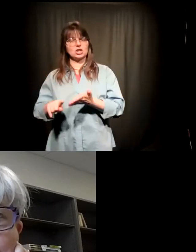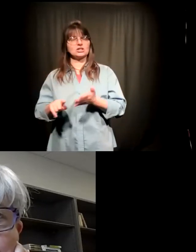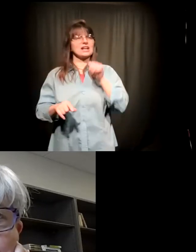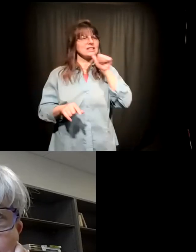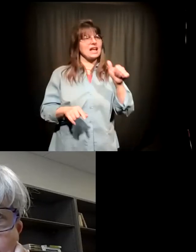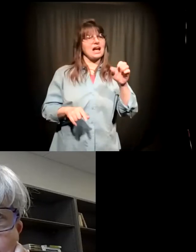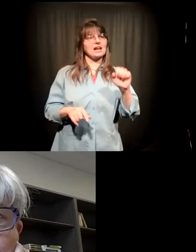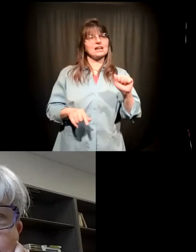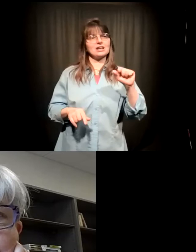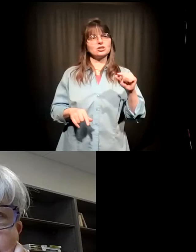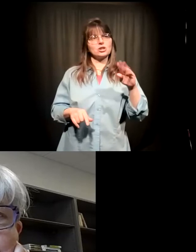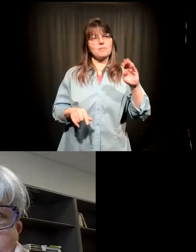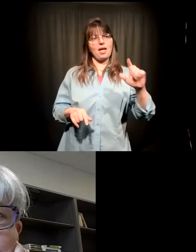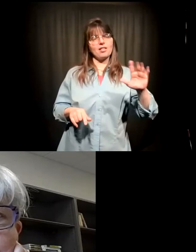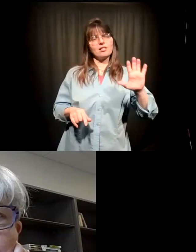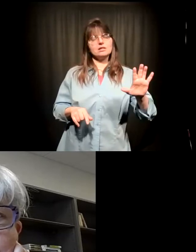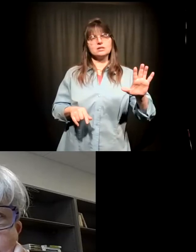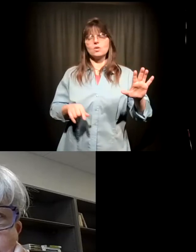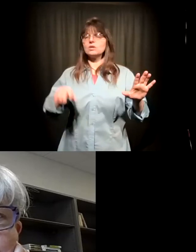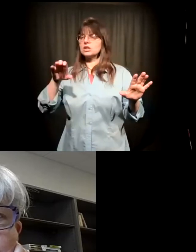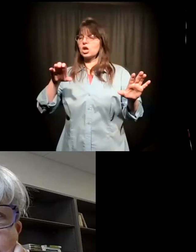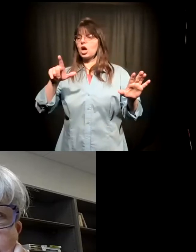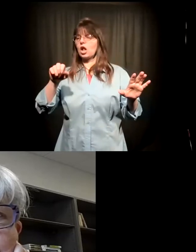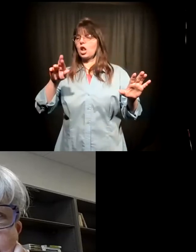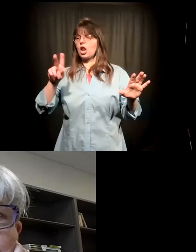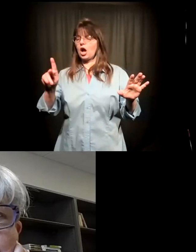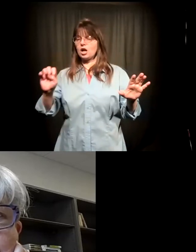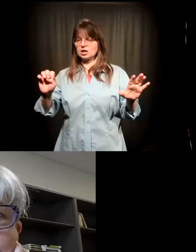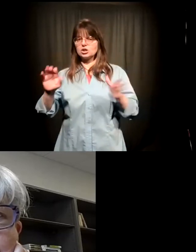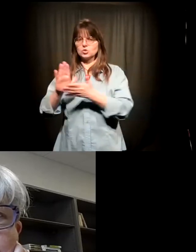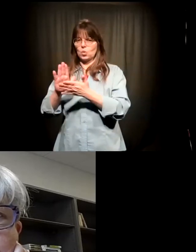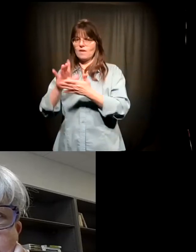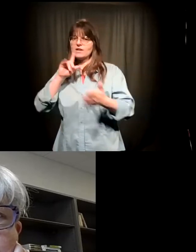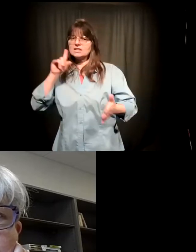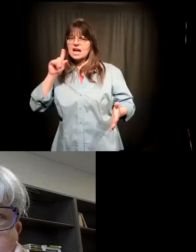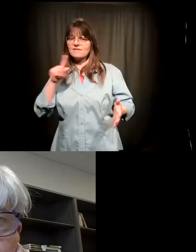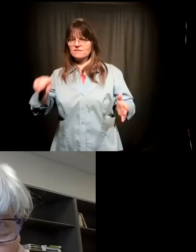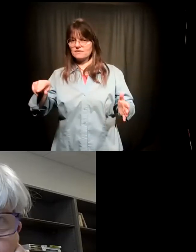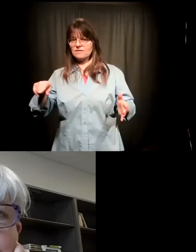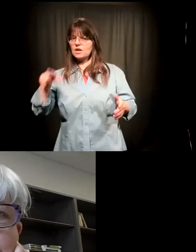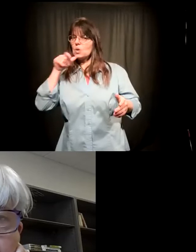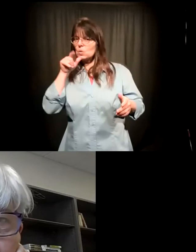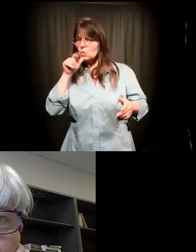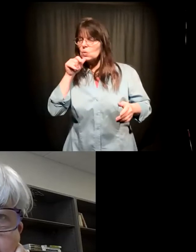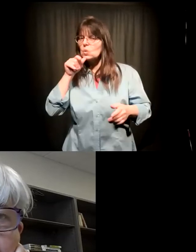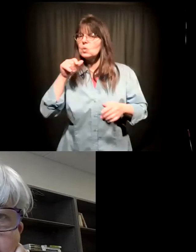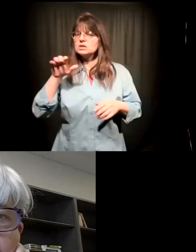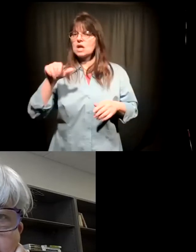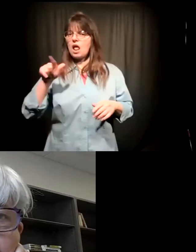book. Right, we all have these challenges when we're working with publishers about